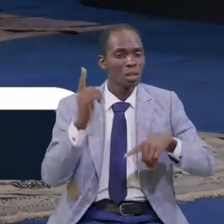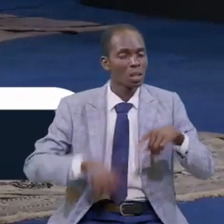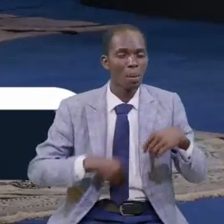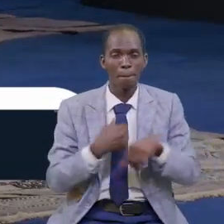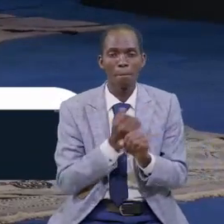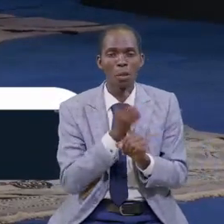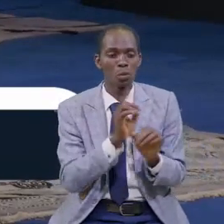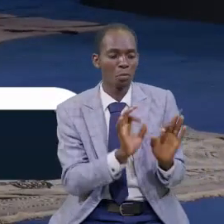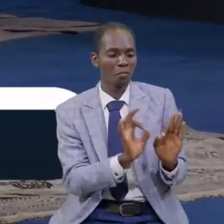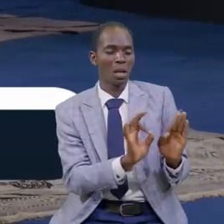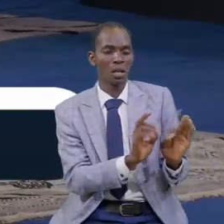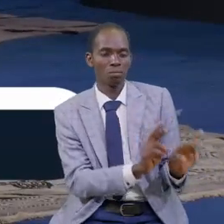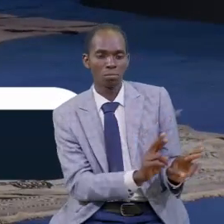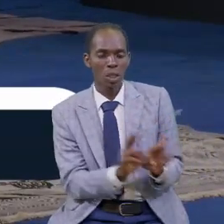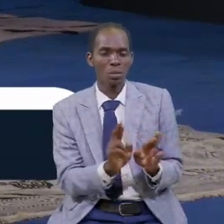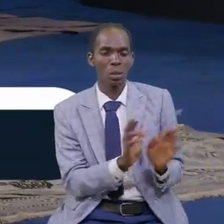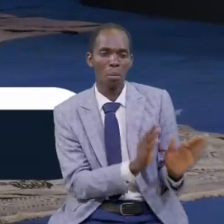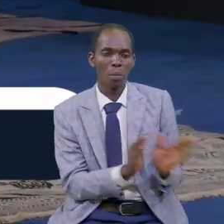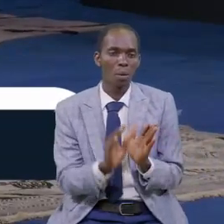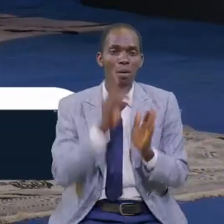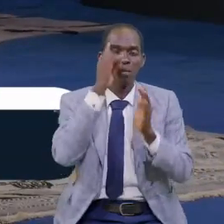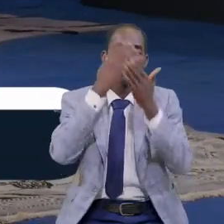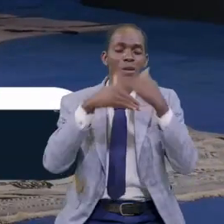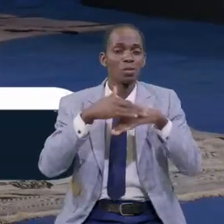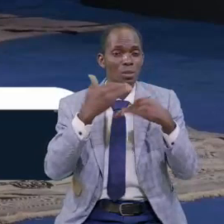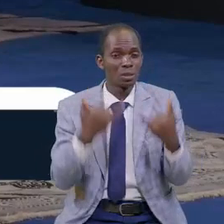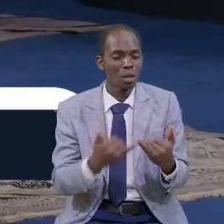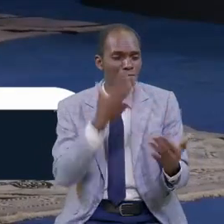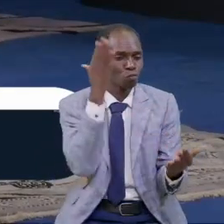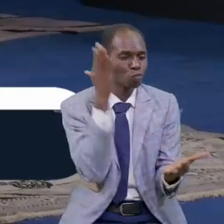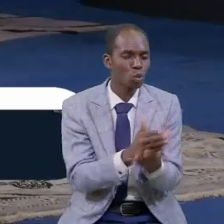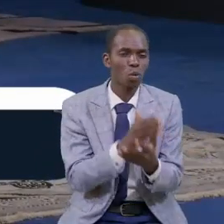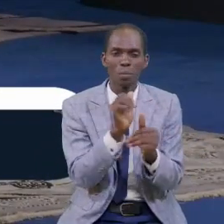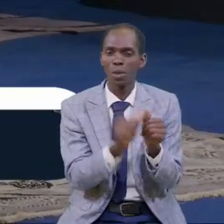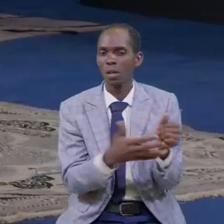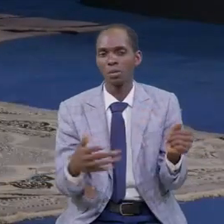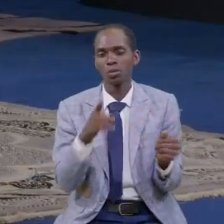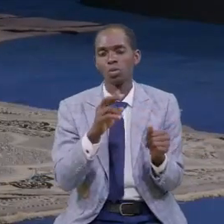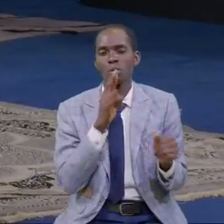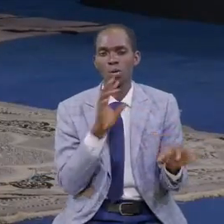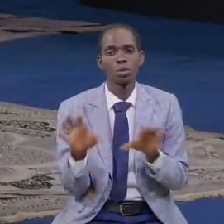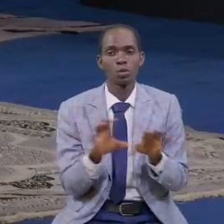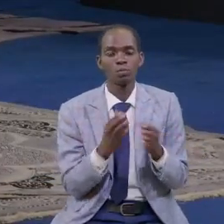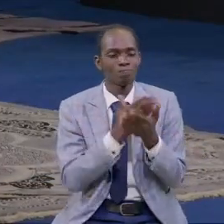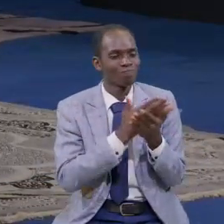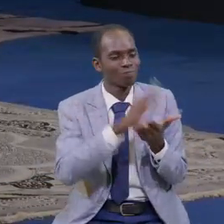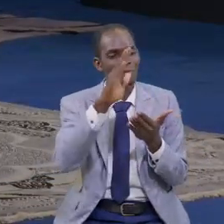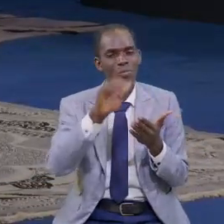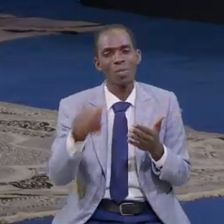enter heaven. Stop everything. Turn away from everything. Disregard every other